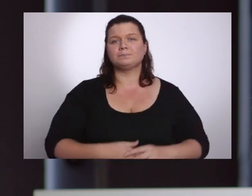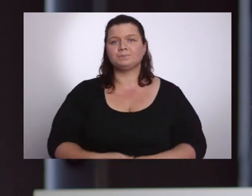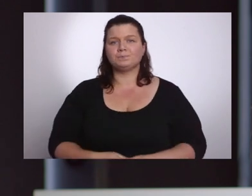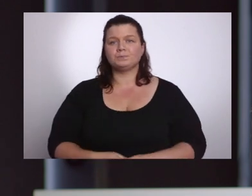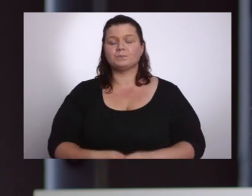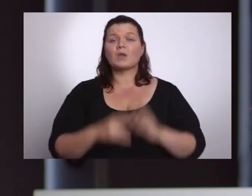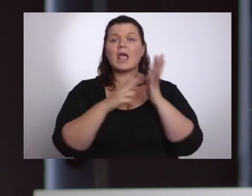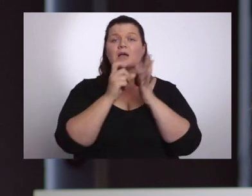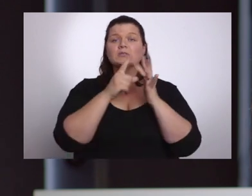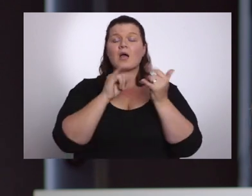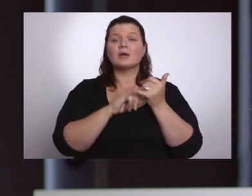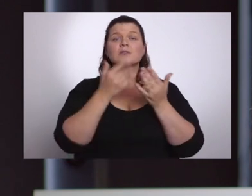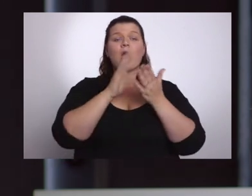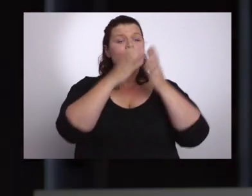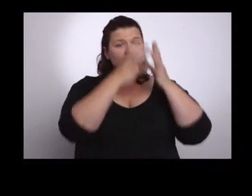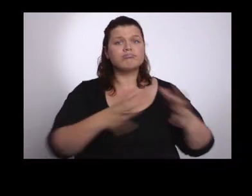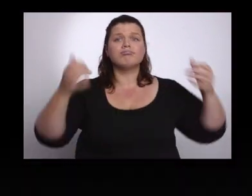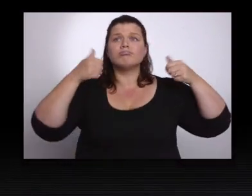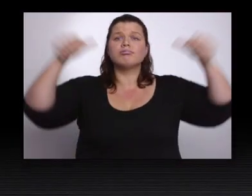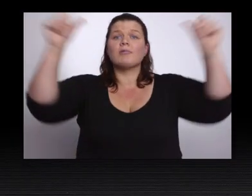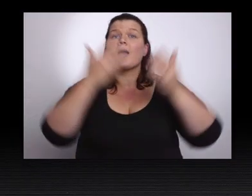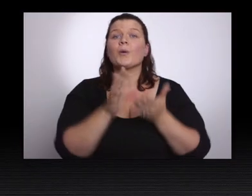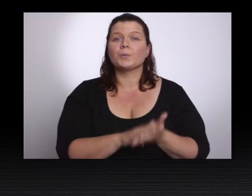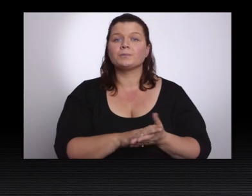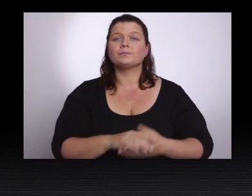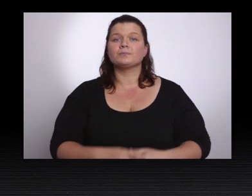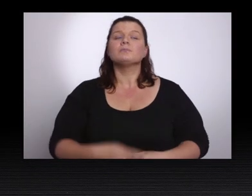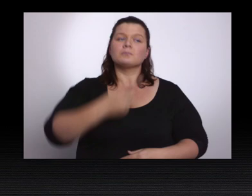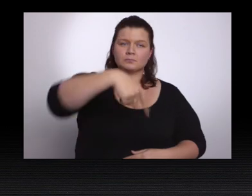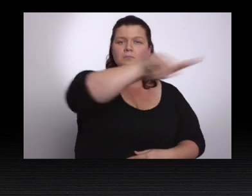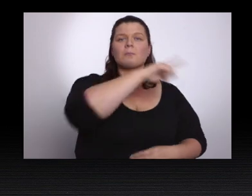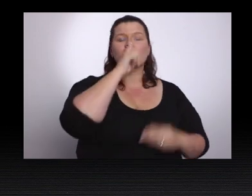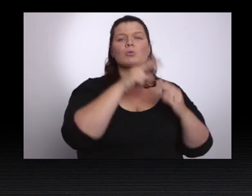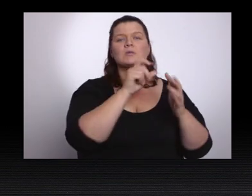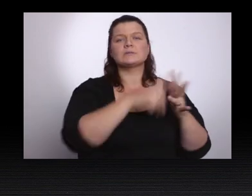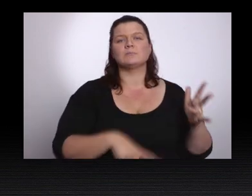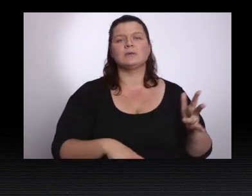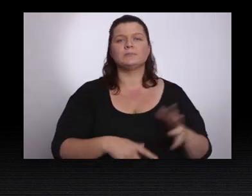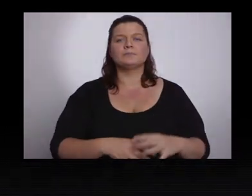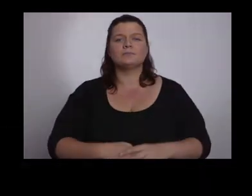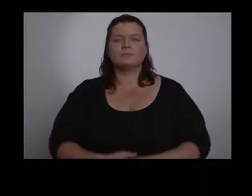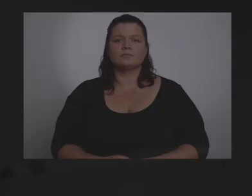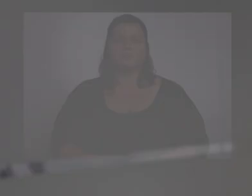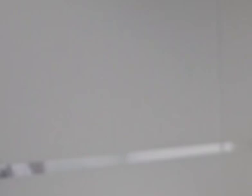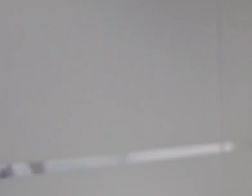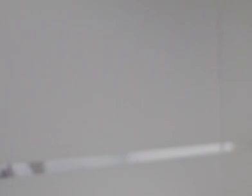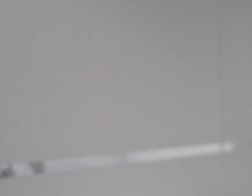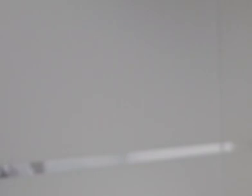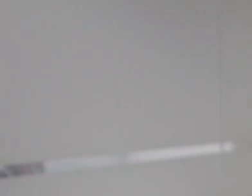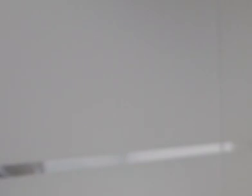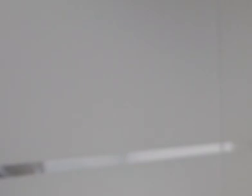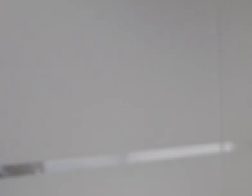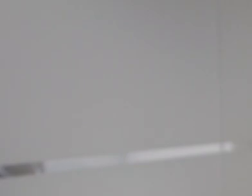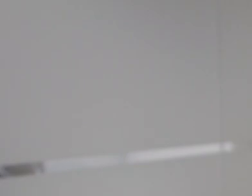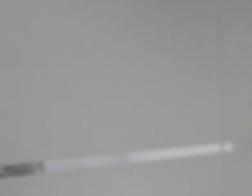ensure it's there for future generations to come. Some recommendations from the jurors. Jemma. Jura. We've come to the